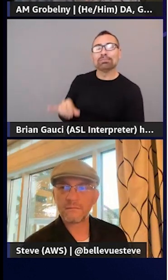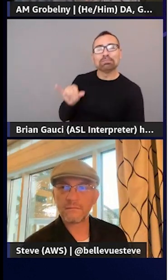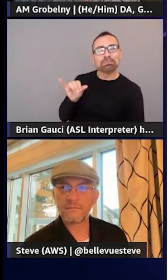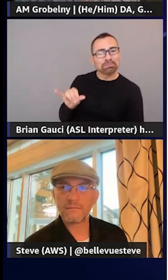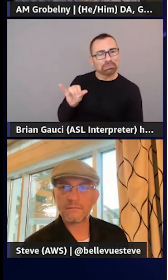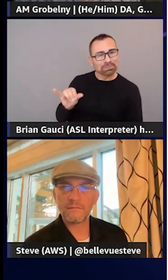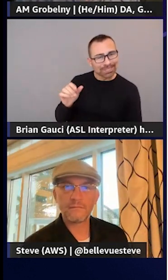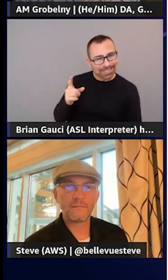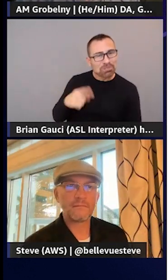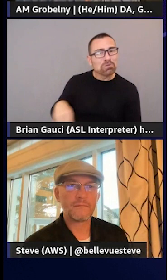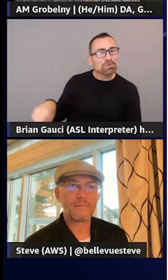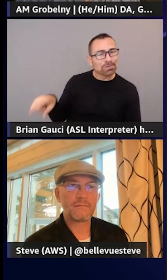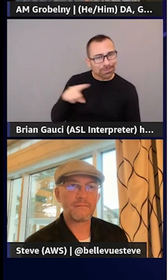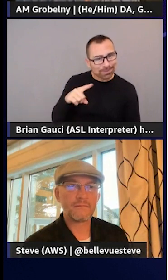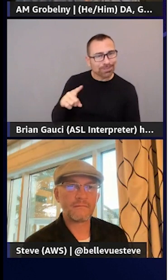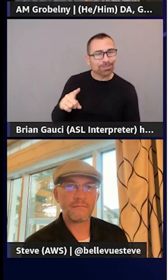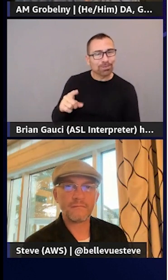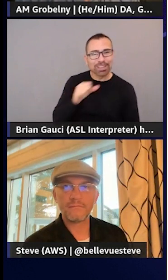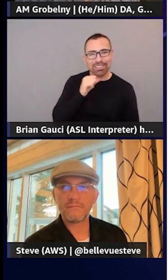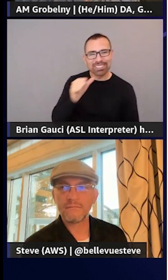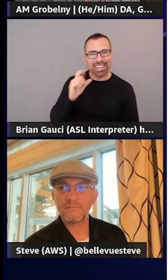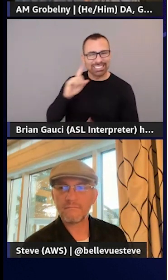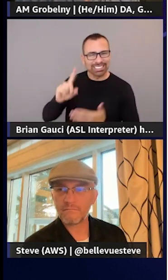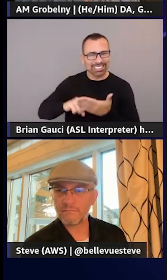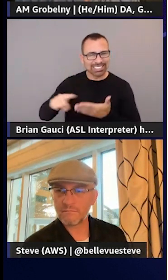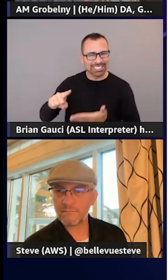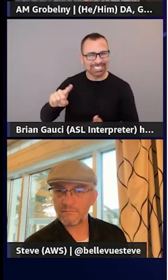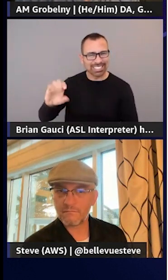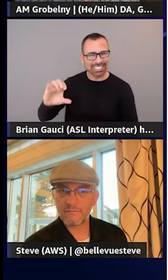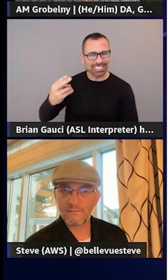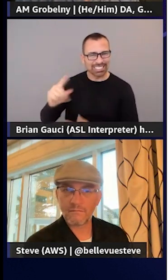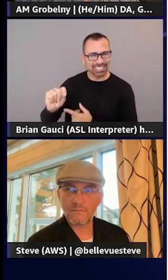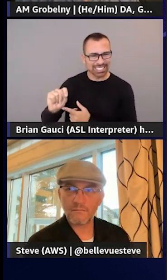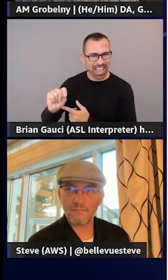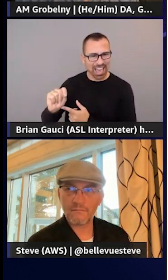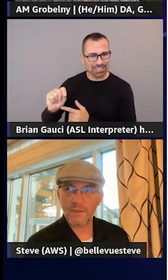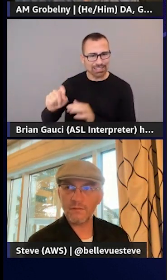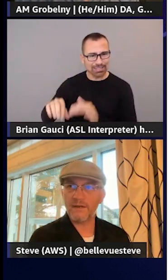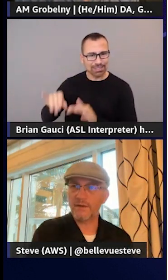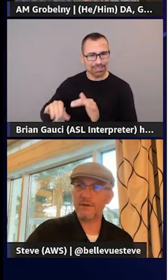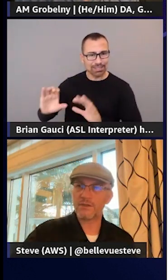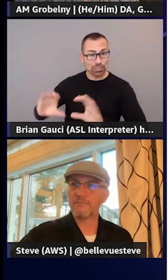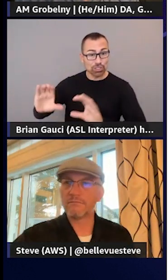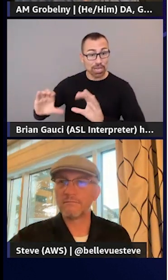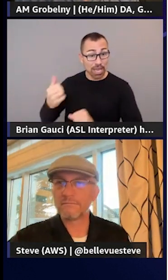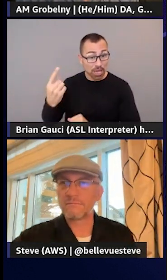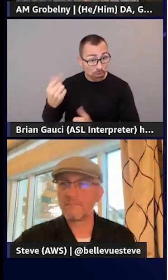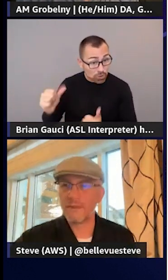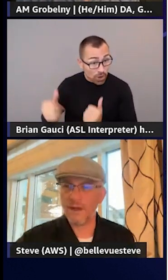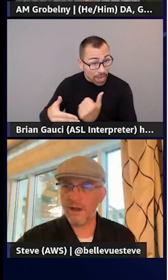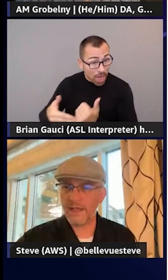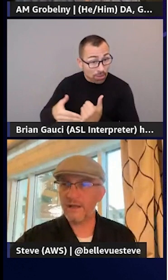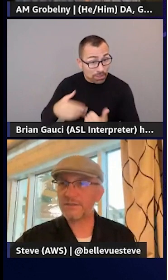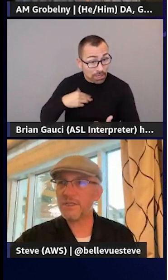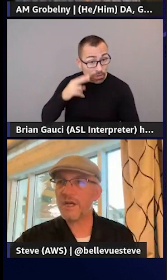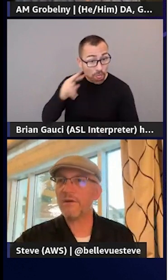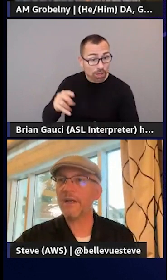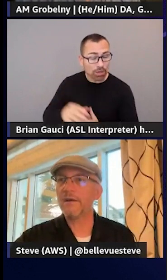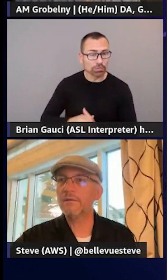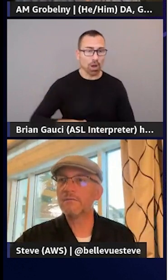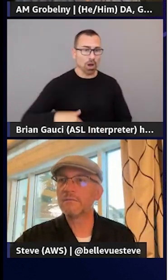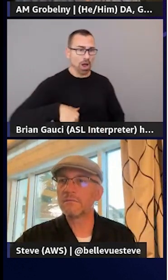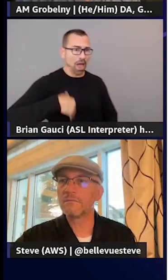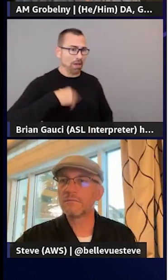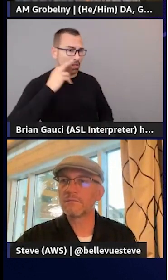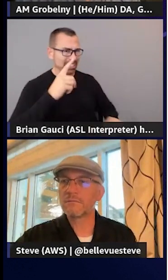been neglecting to check chat at all. Is anybody trying to help us? Oh, I haven't looked. Can you see chat right now? I cannot see chat right